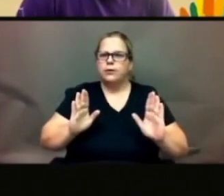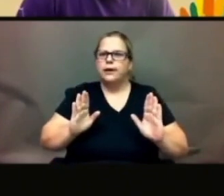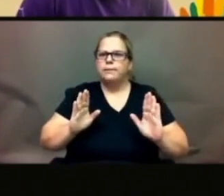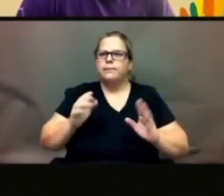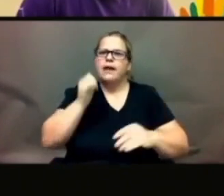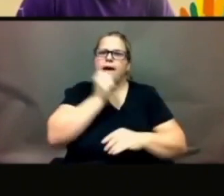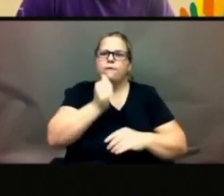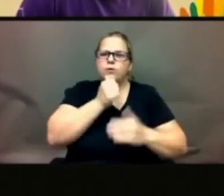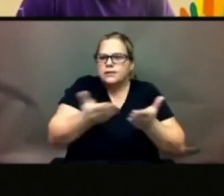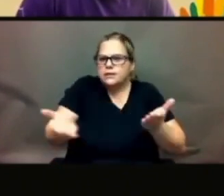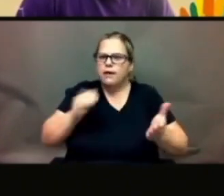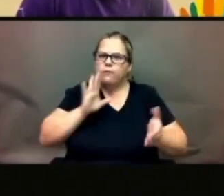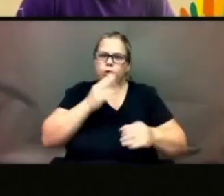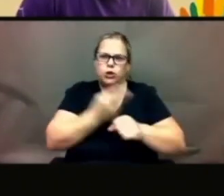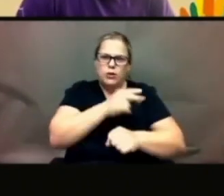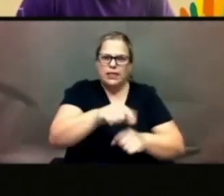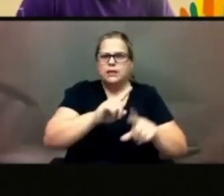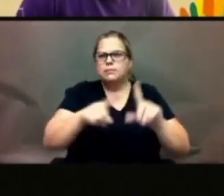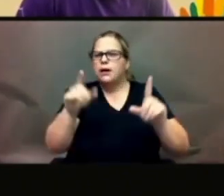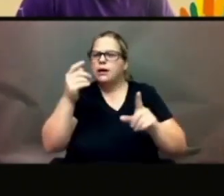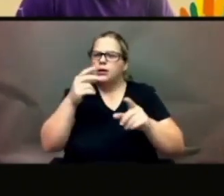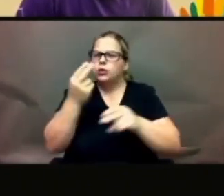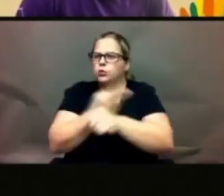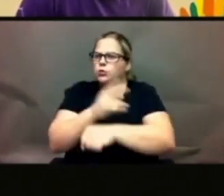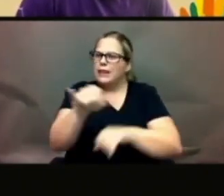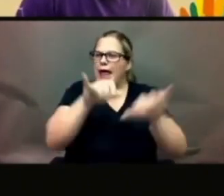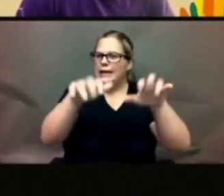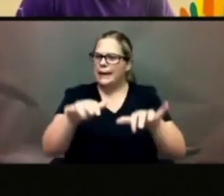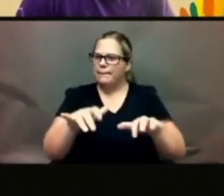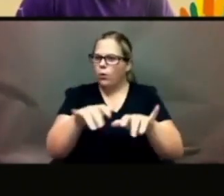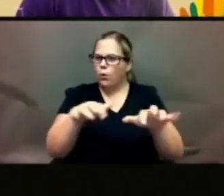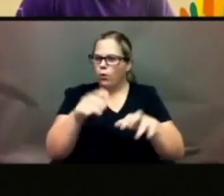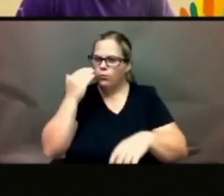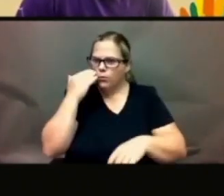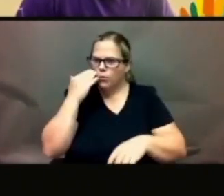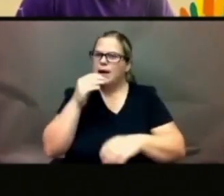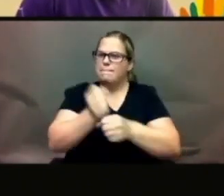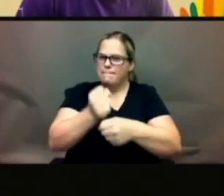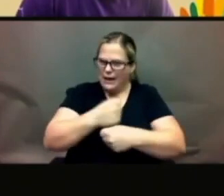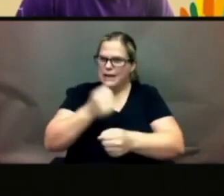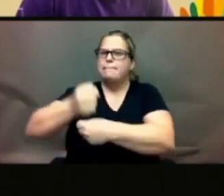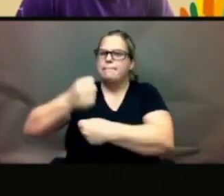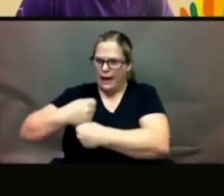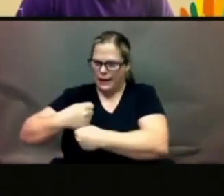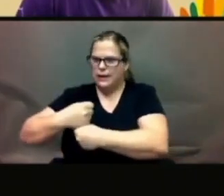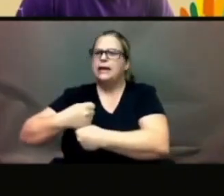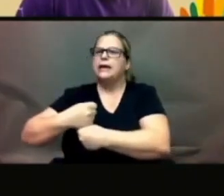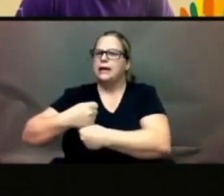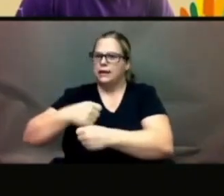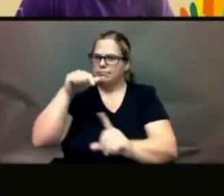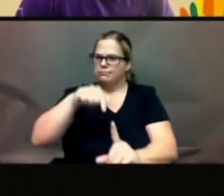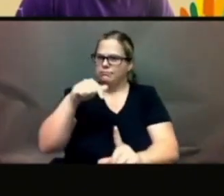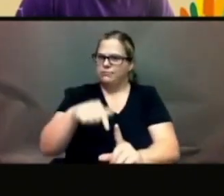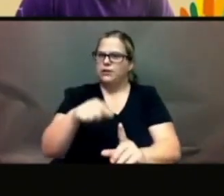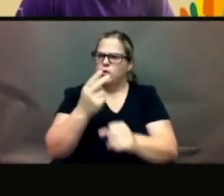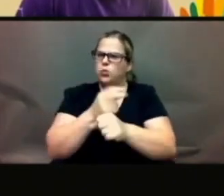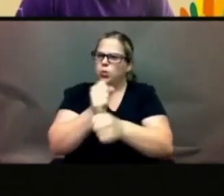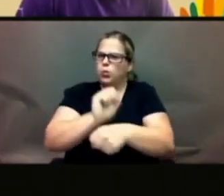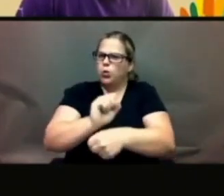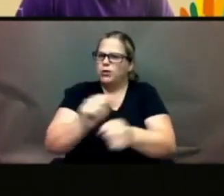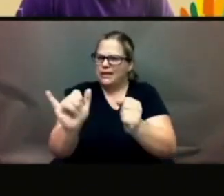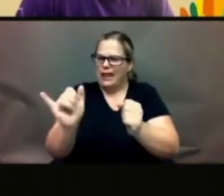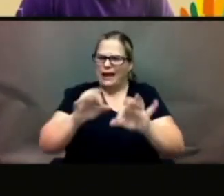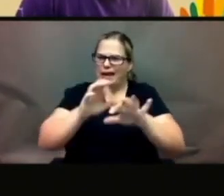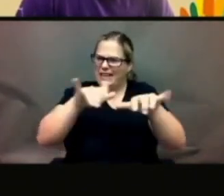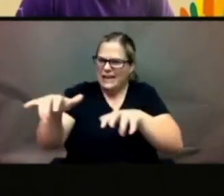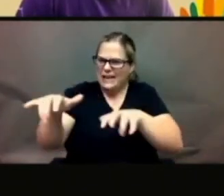stuff, but it works as a keyboard. So Makey Makey is the same as this keyboard. And it basically has only a